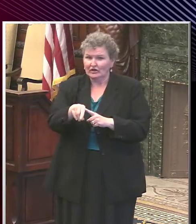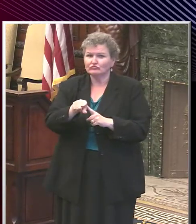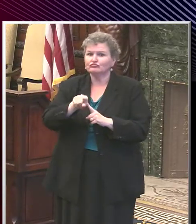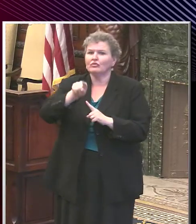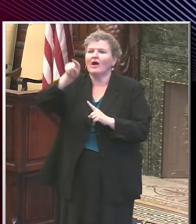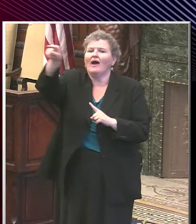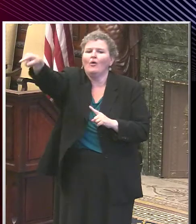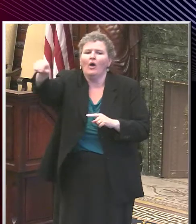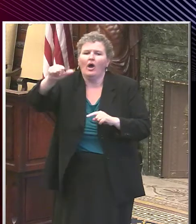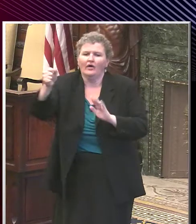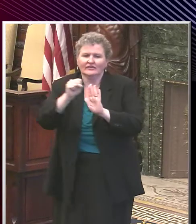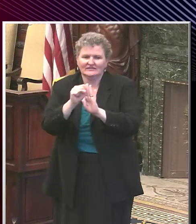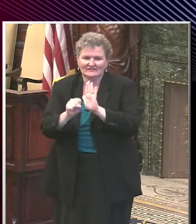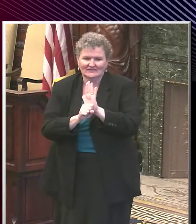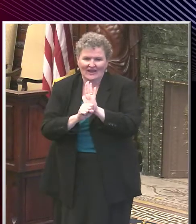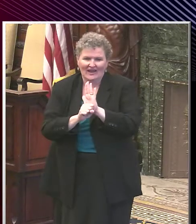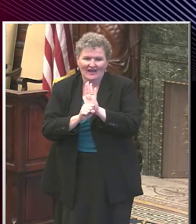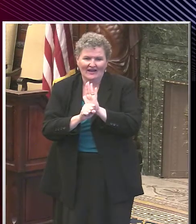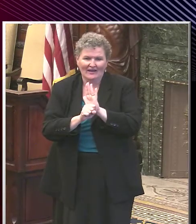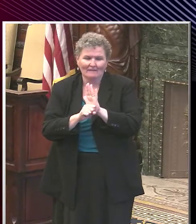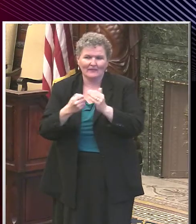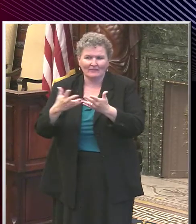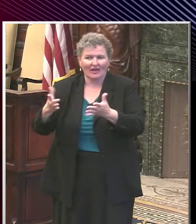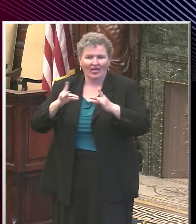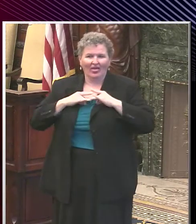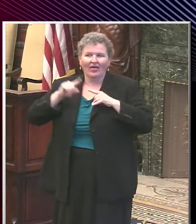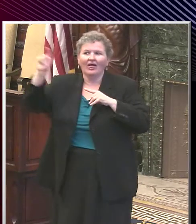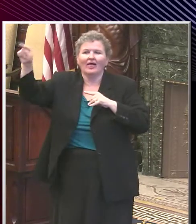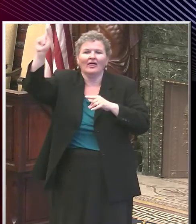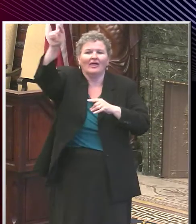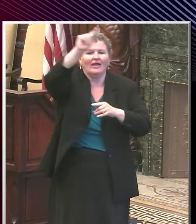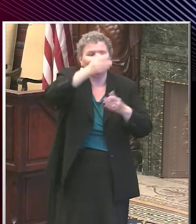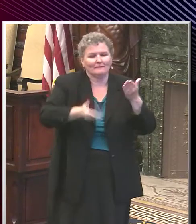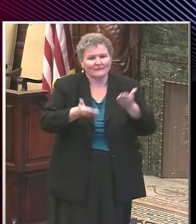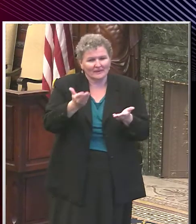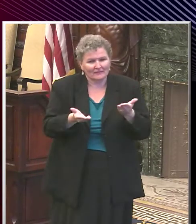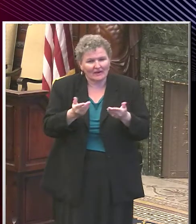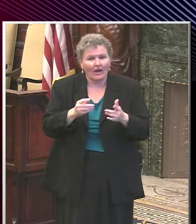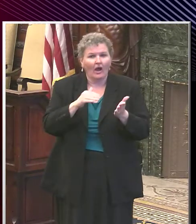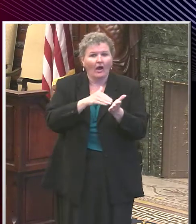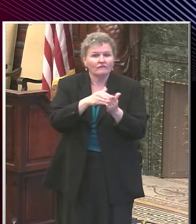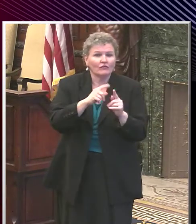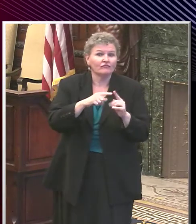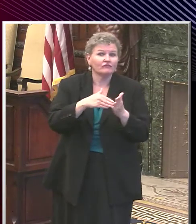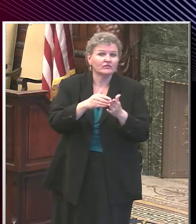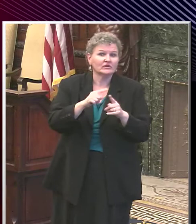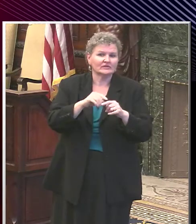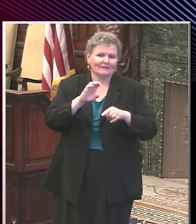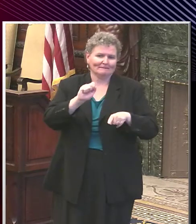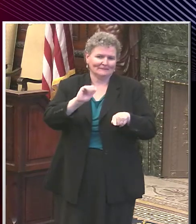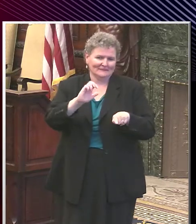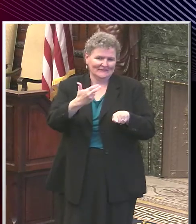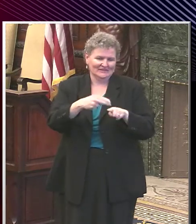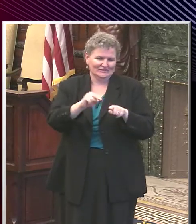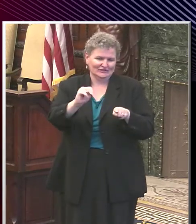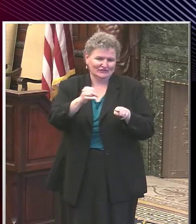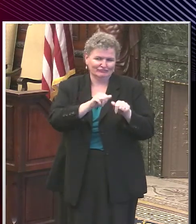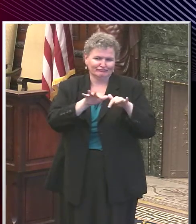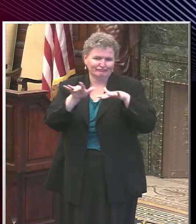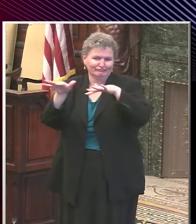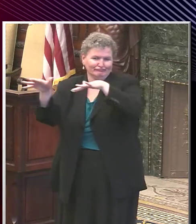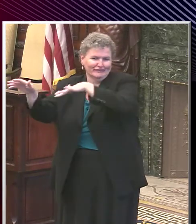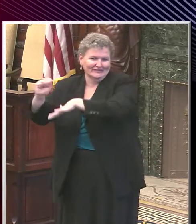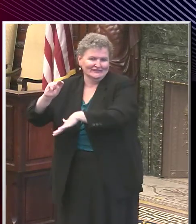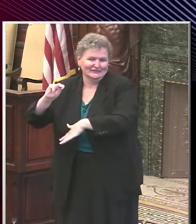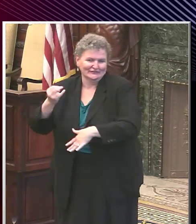state during a time when they might have been infected. Most common travel site, beaches in New Jersey. Now, I don't think that they're getting the infection when